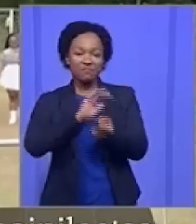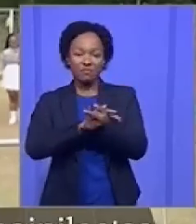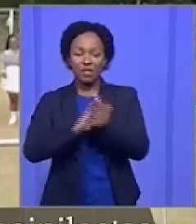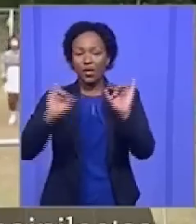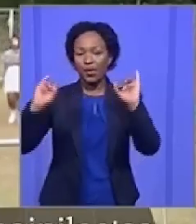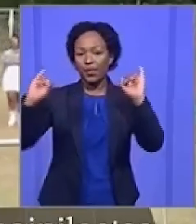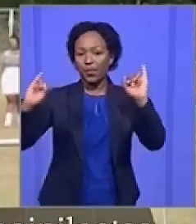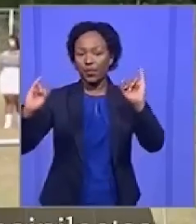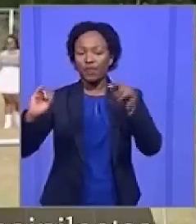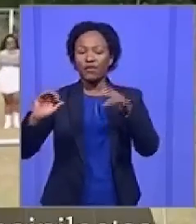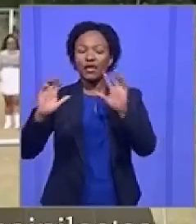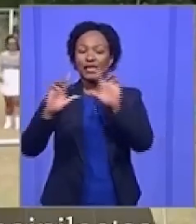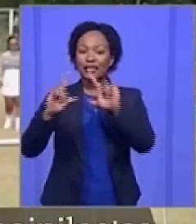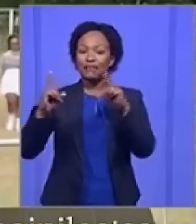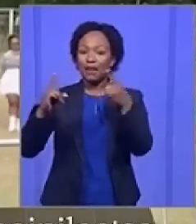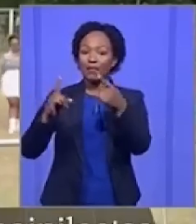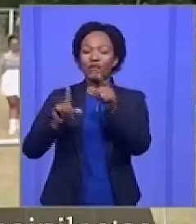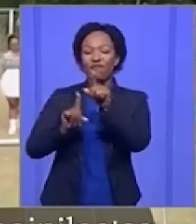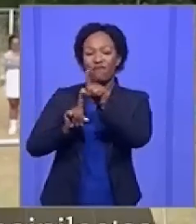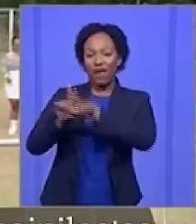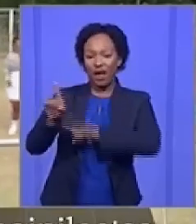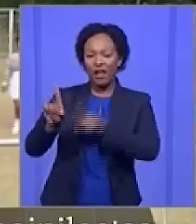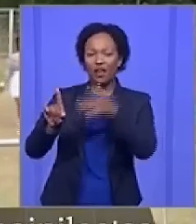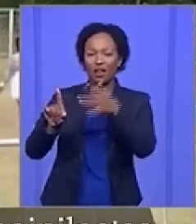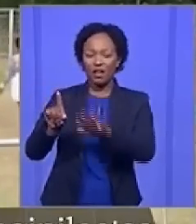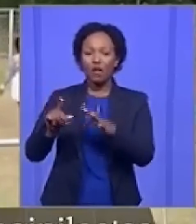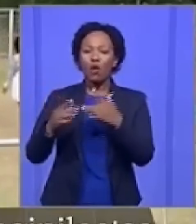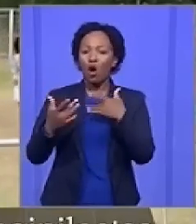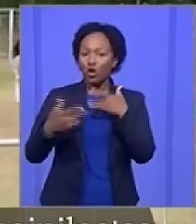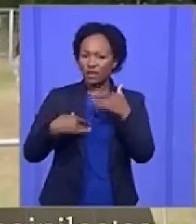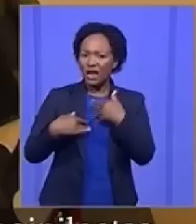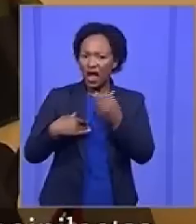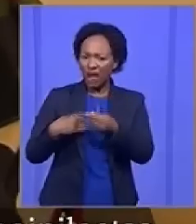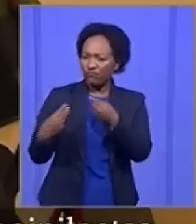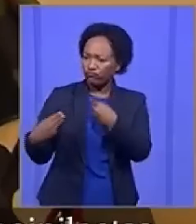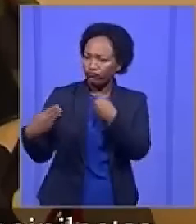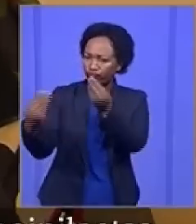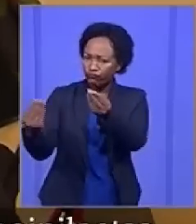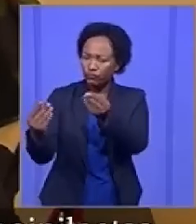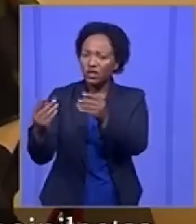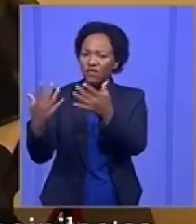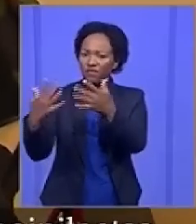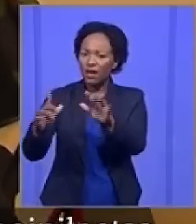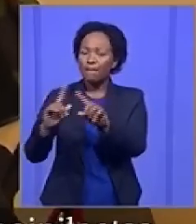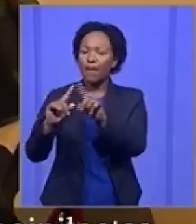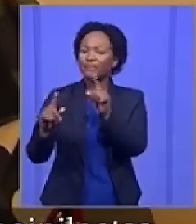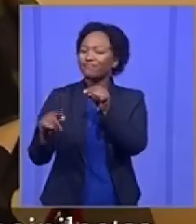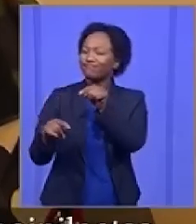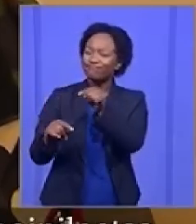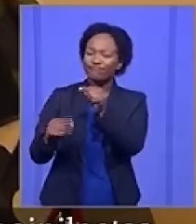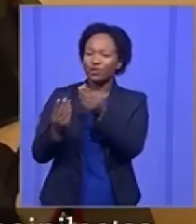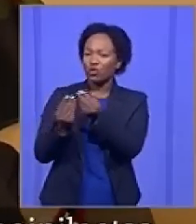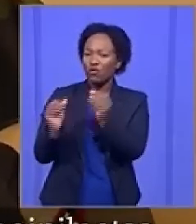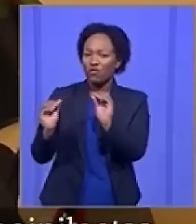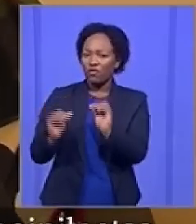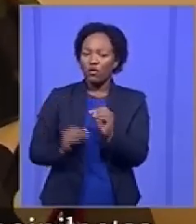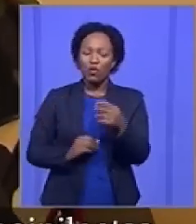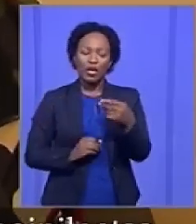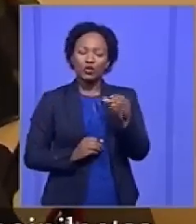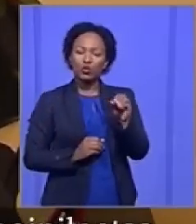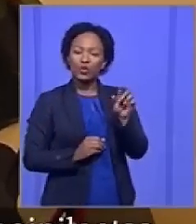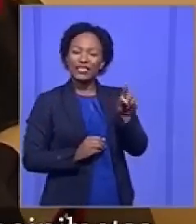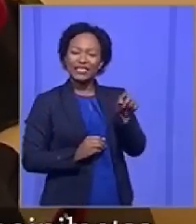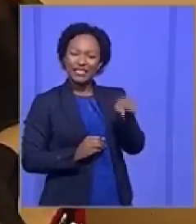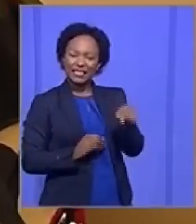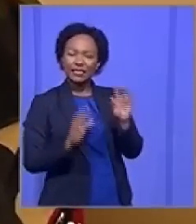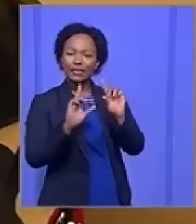hlooho ya lefapha ka ho hloleha ho fana ka tharollo dingongorehong tsa bona. Re moka gore HOD wa Department of Arts and Culture re tle mo go